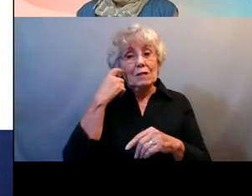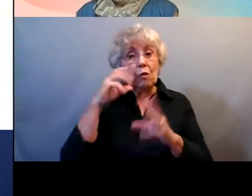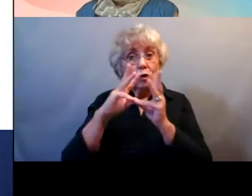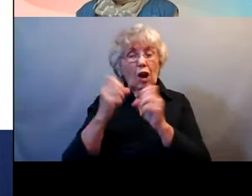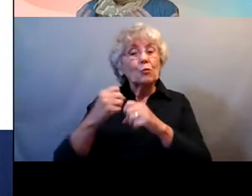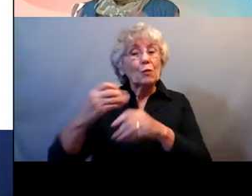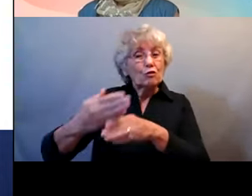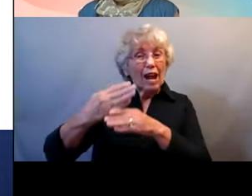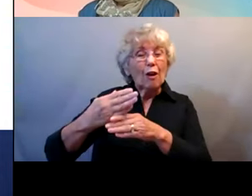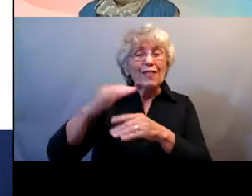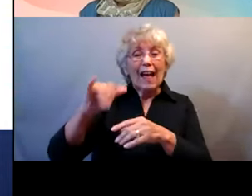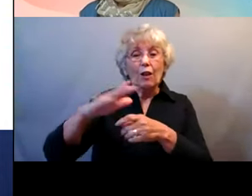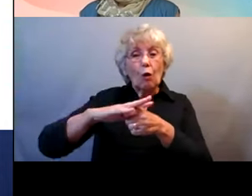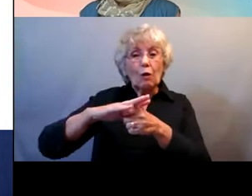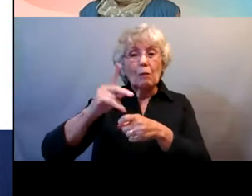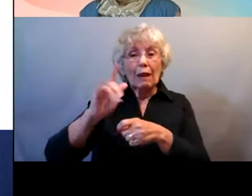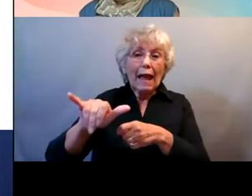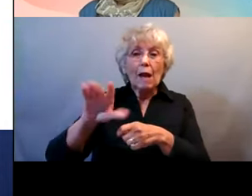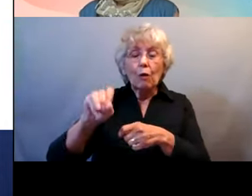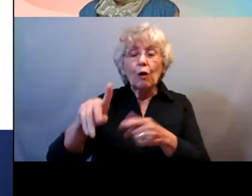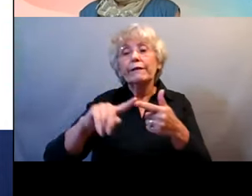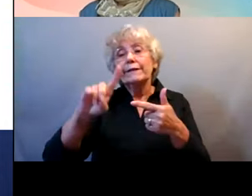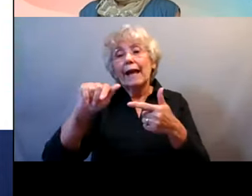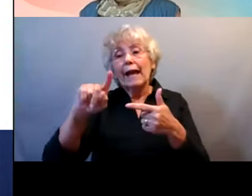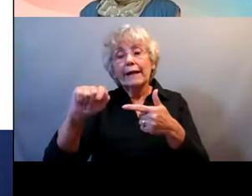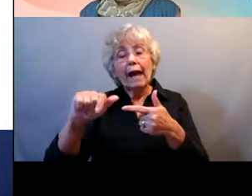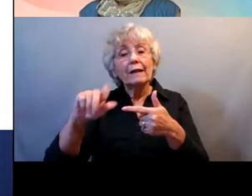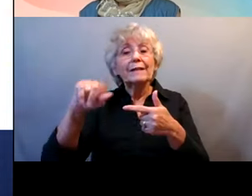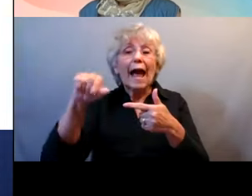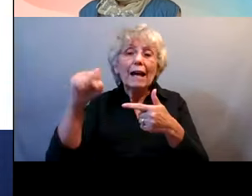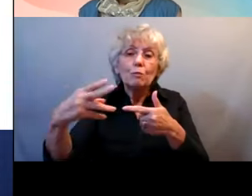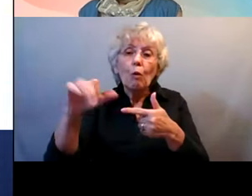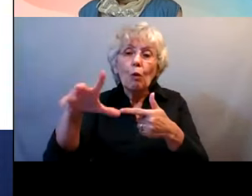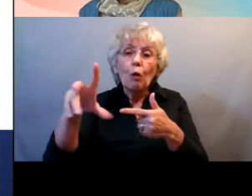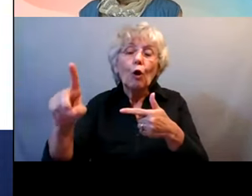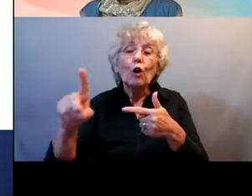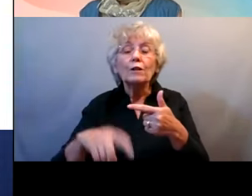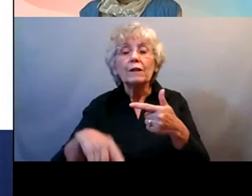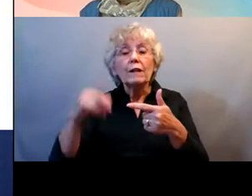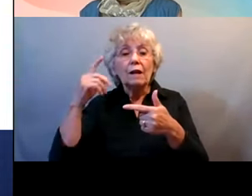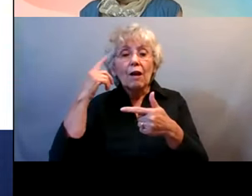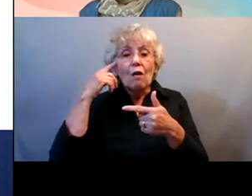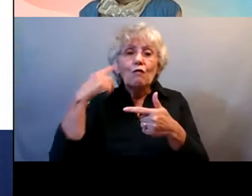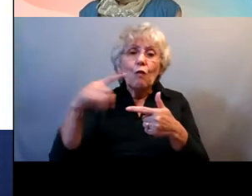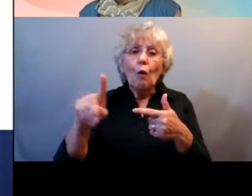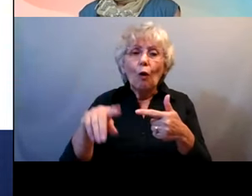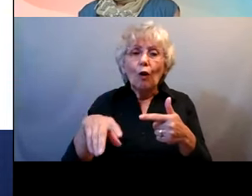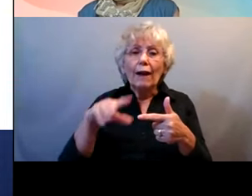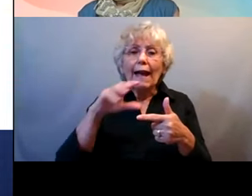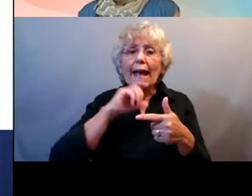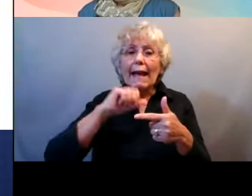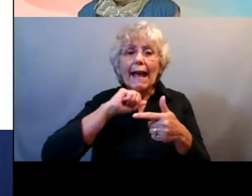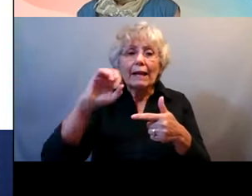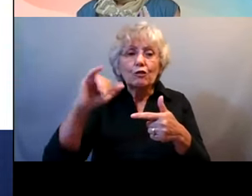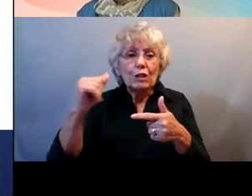playbook, as well as the data dashboard for aging and highlighting all of those local uses that can be found within the dashboard